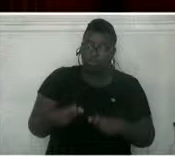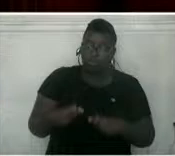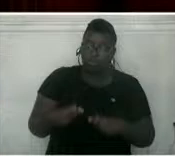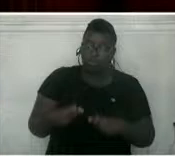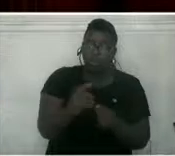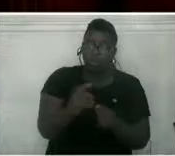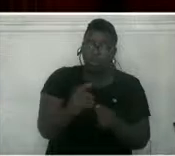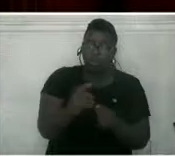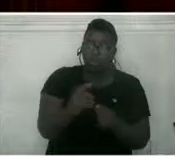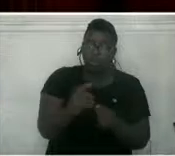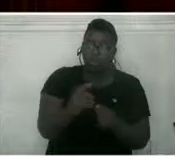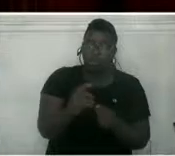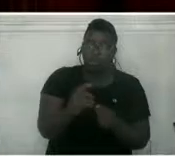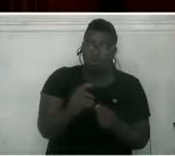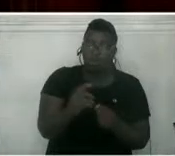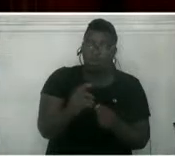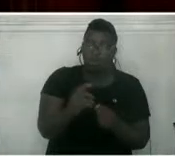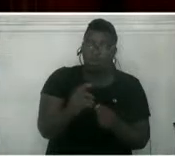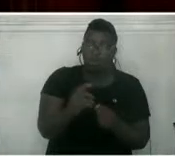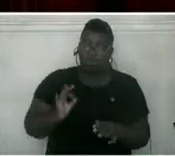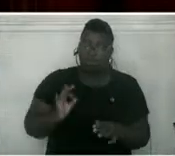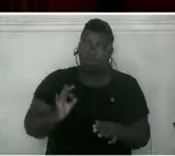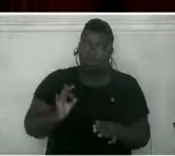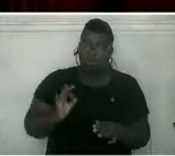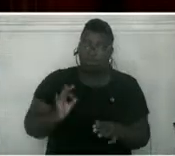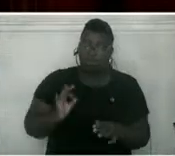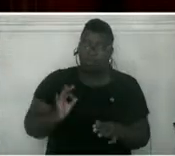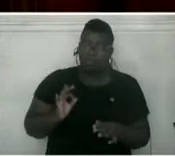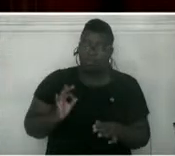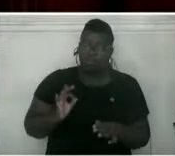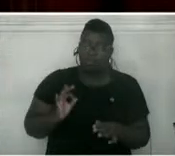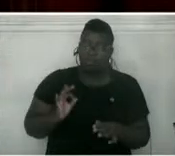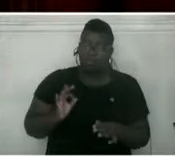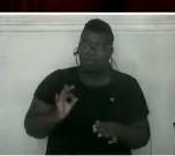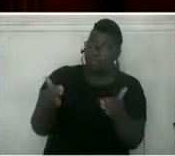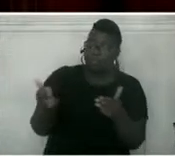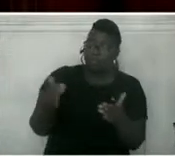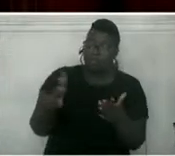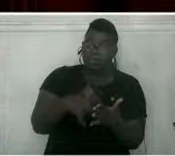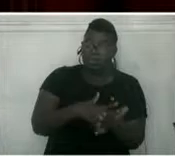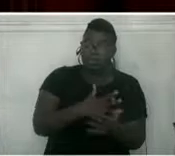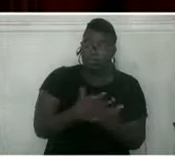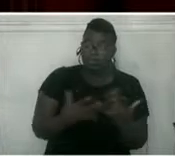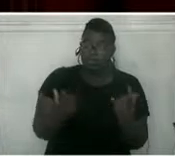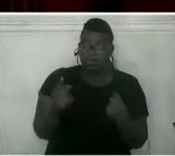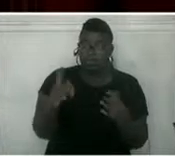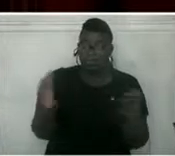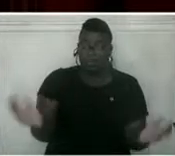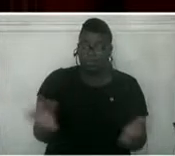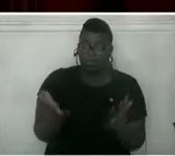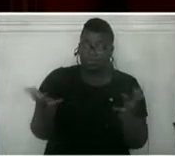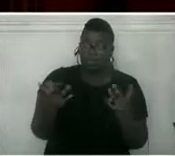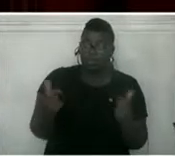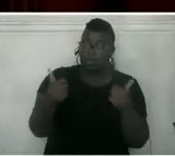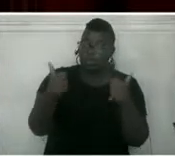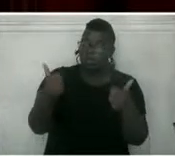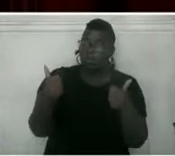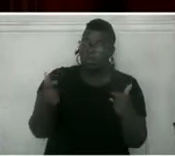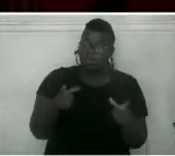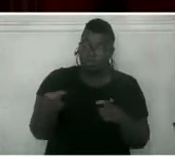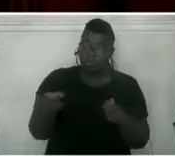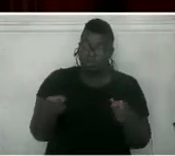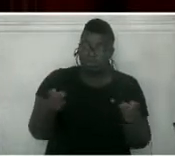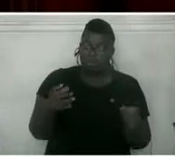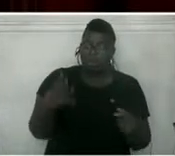servants in the province. The full consequence management framework to promote good governance, build